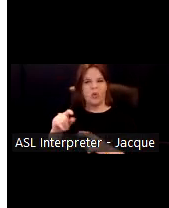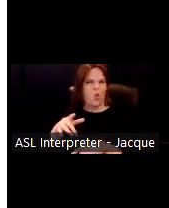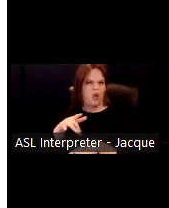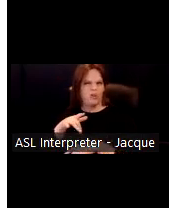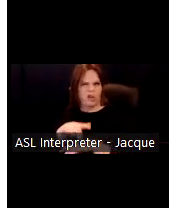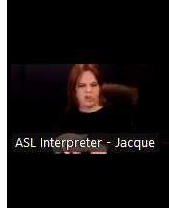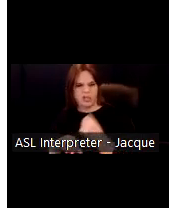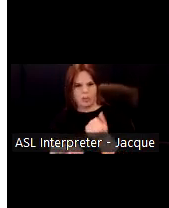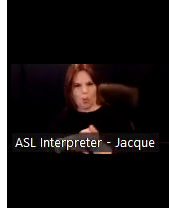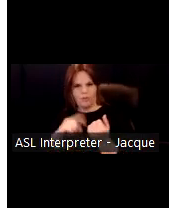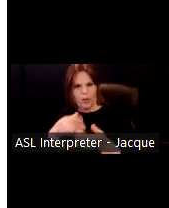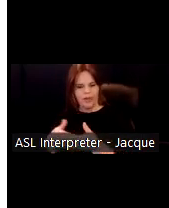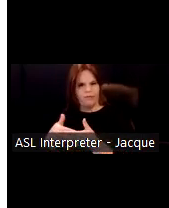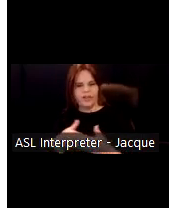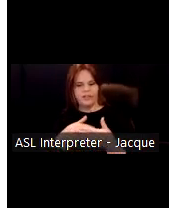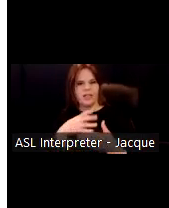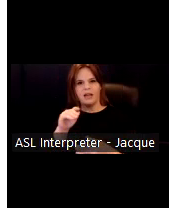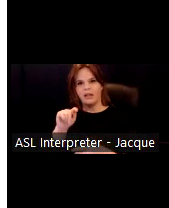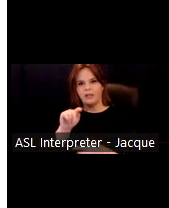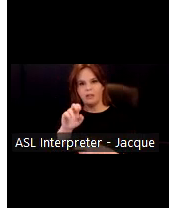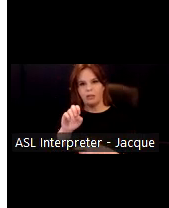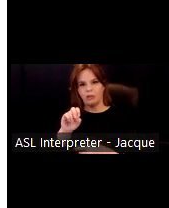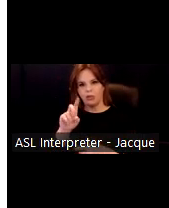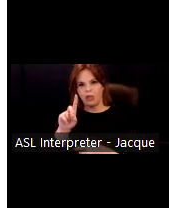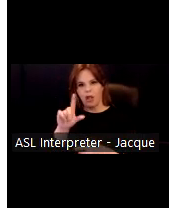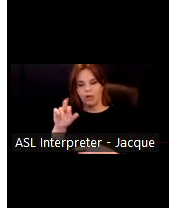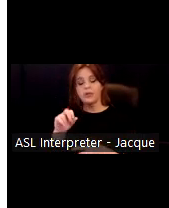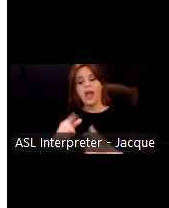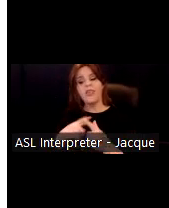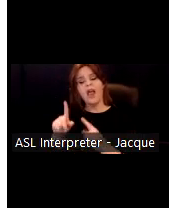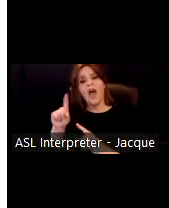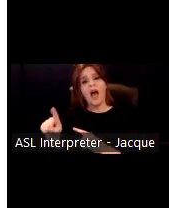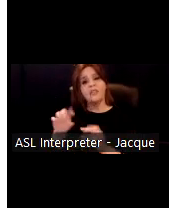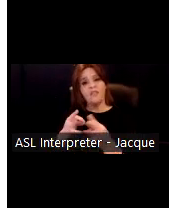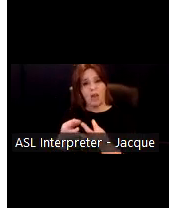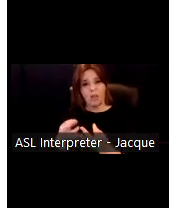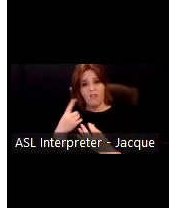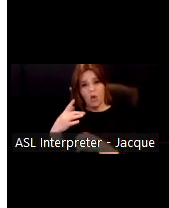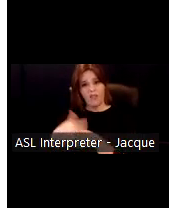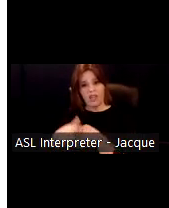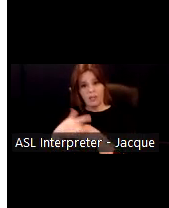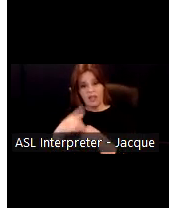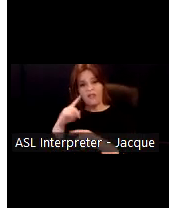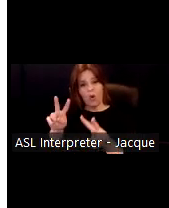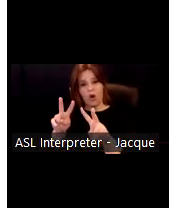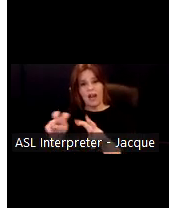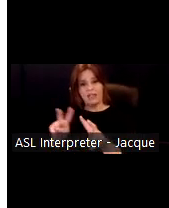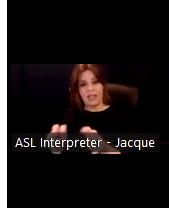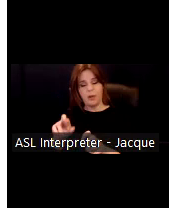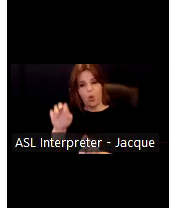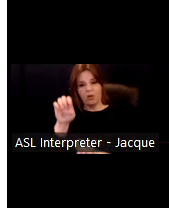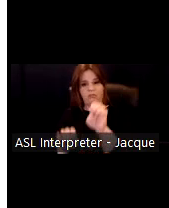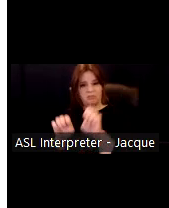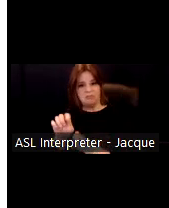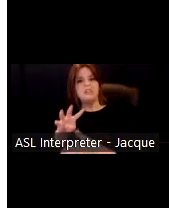toddlers, and asks the family about availability for an assessment or an evaluation and schedules it. And